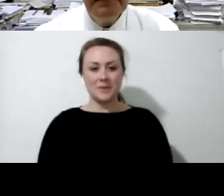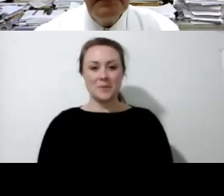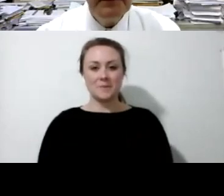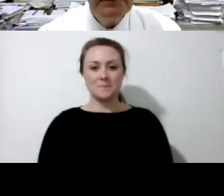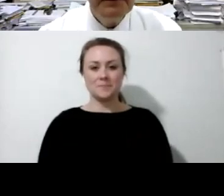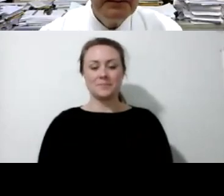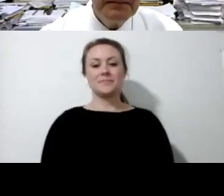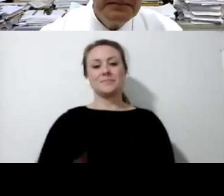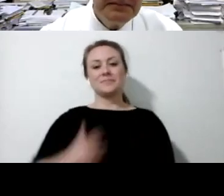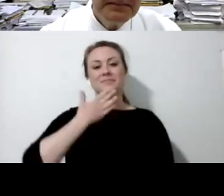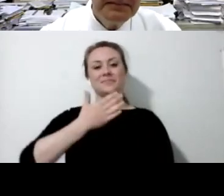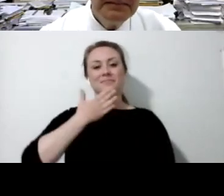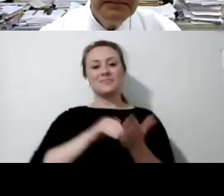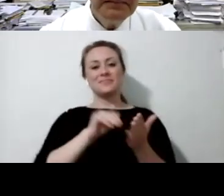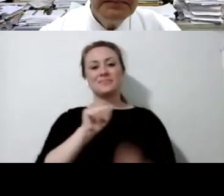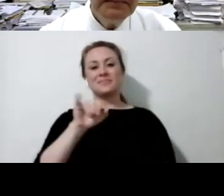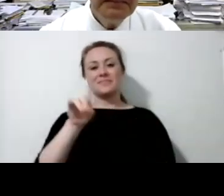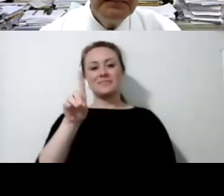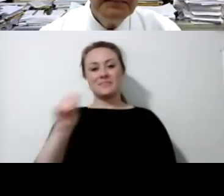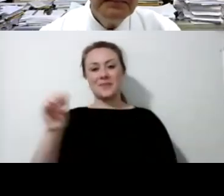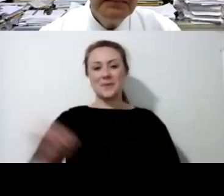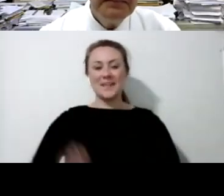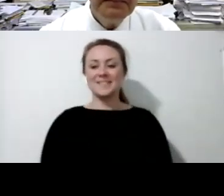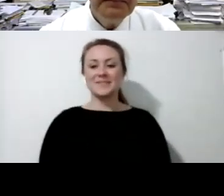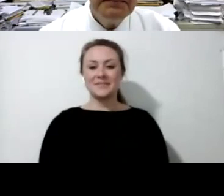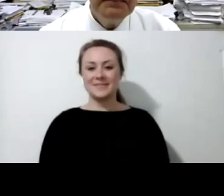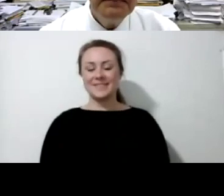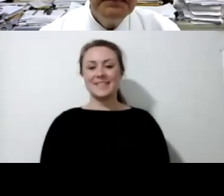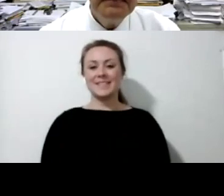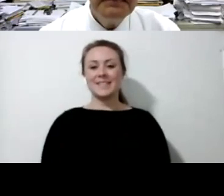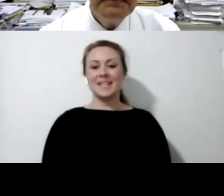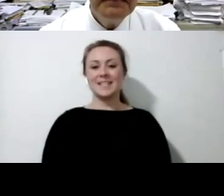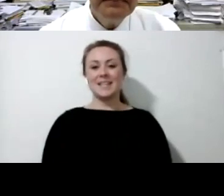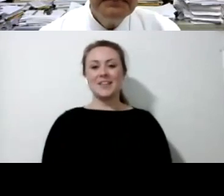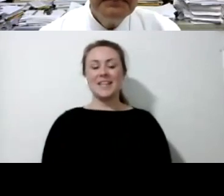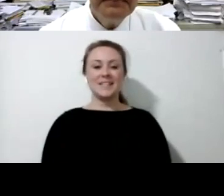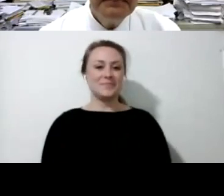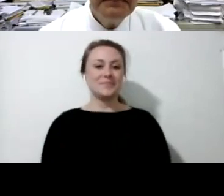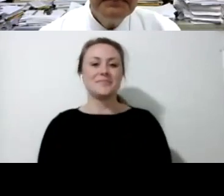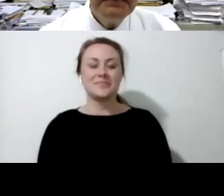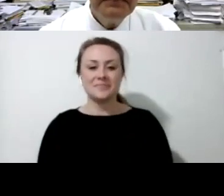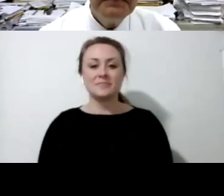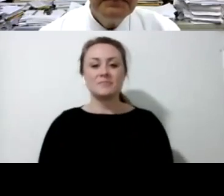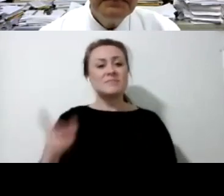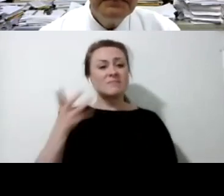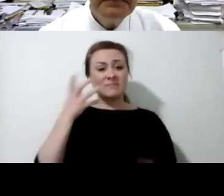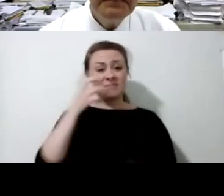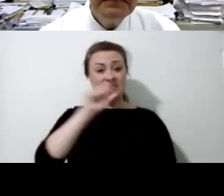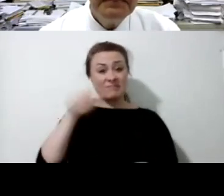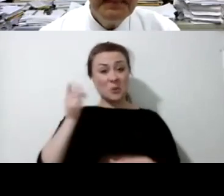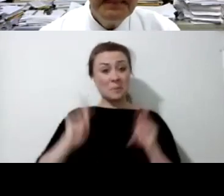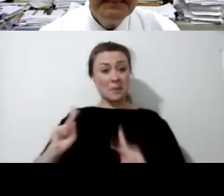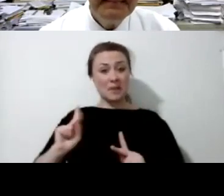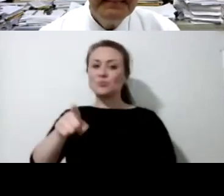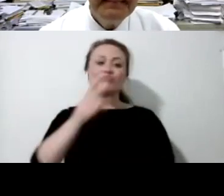Thank you, Dr. Adu. Have we missed anyone else, Christine or Alexa? No, I don't think so.